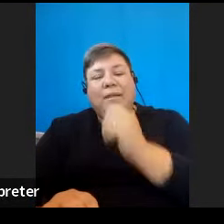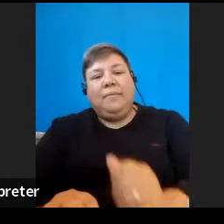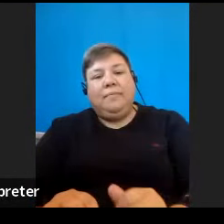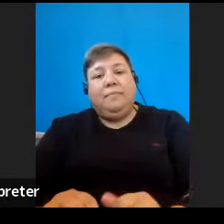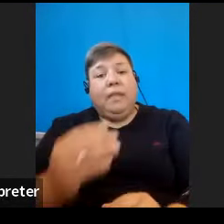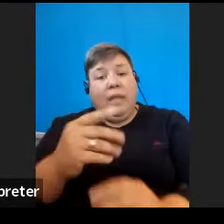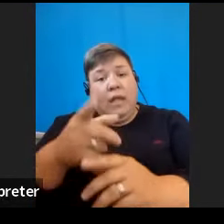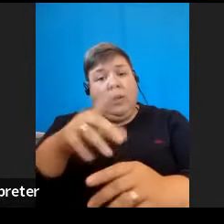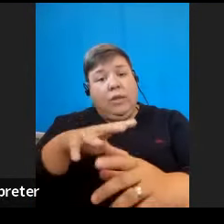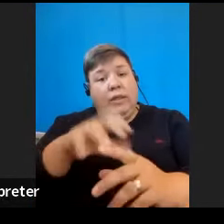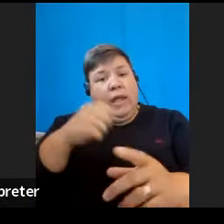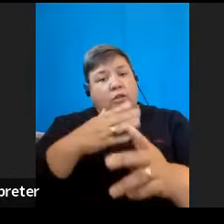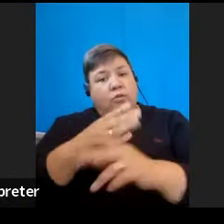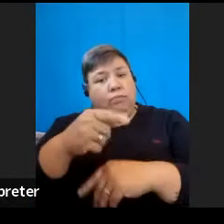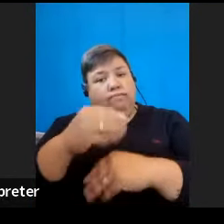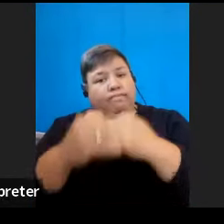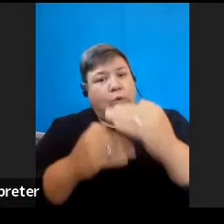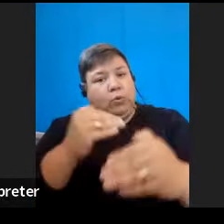process?